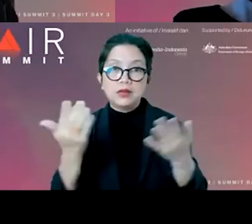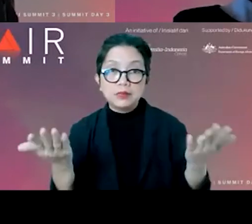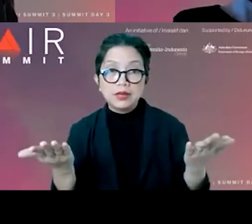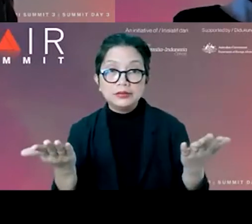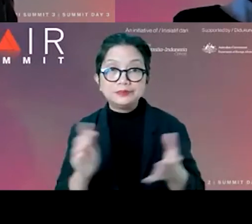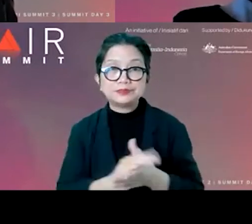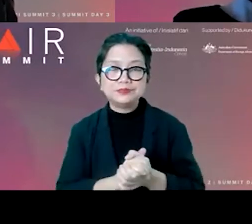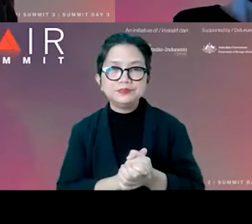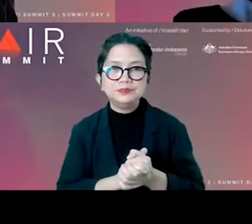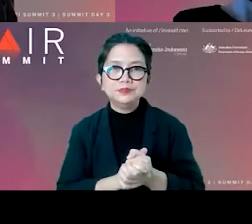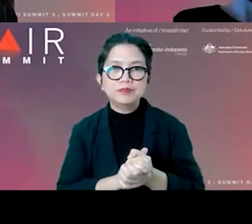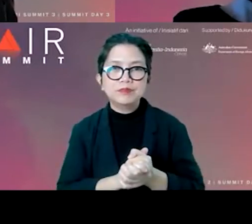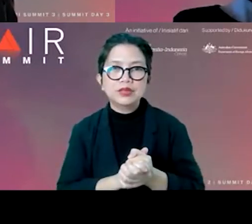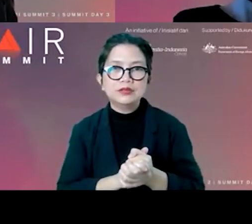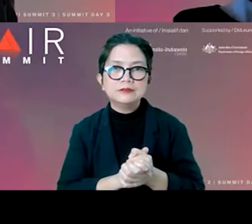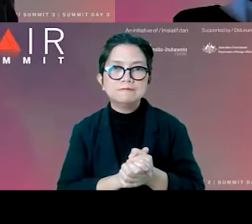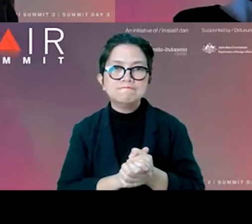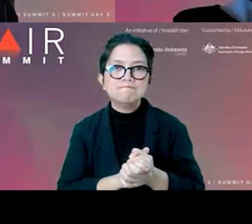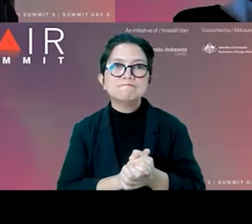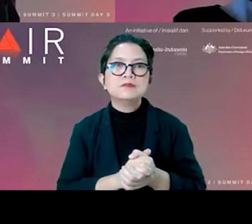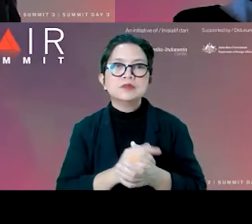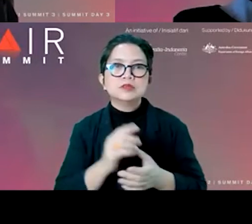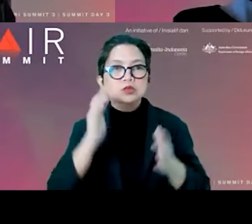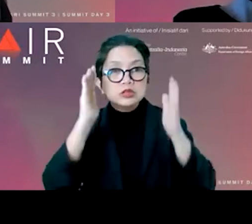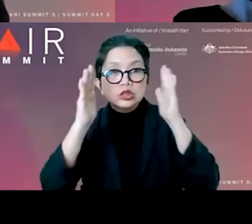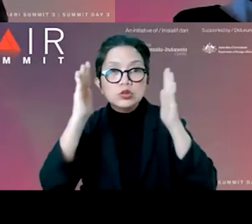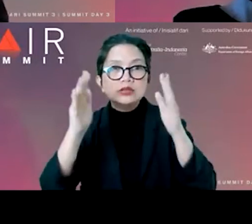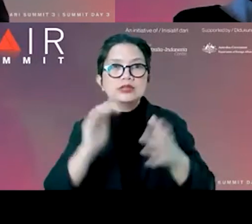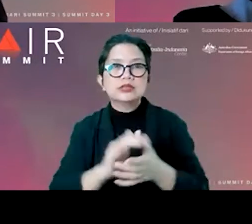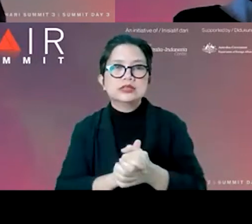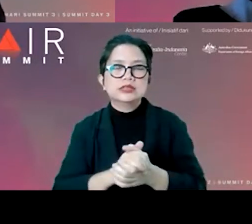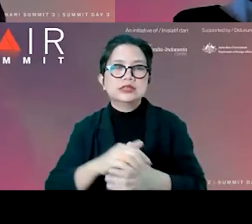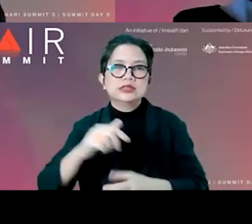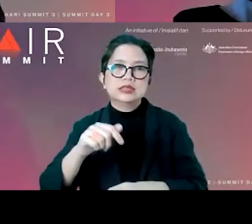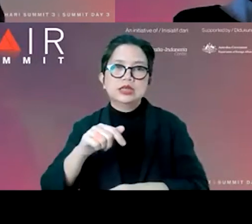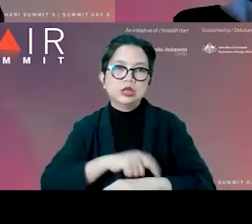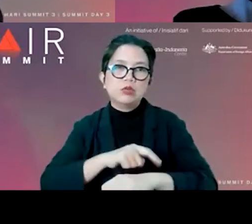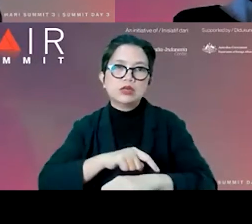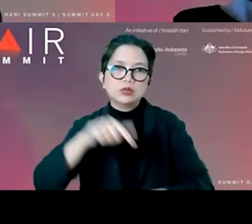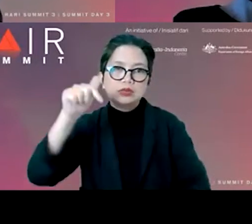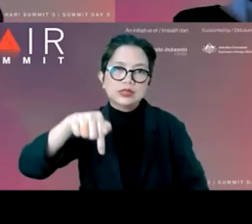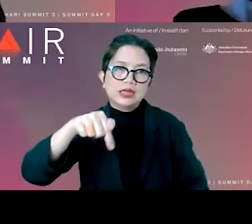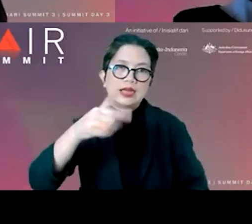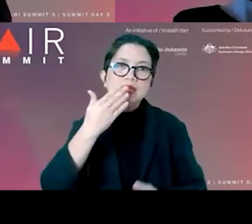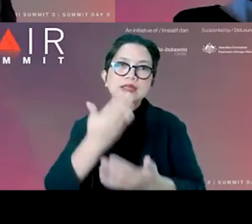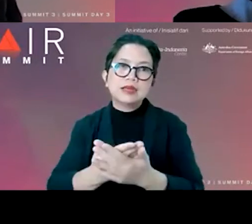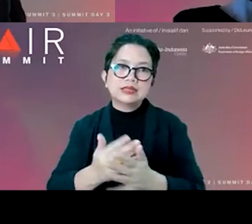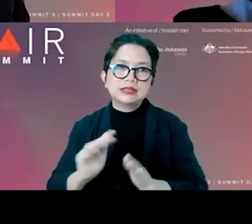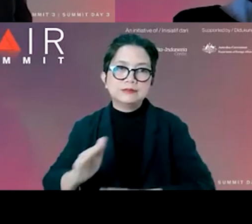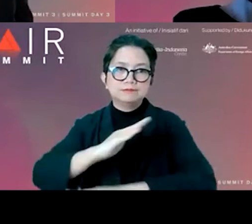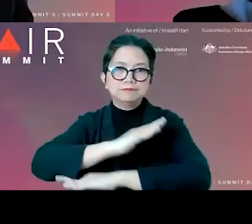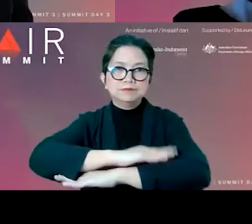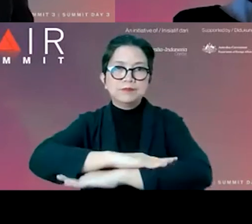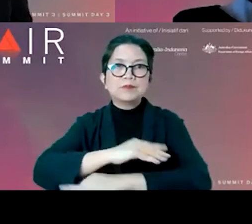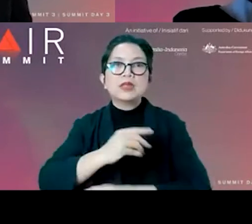uncertainty situation right now. Thank you, Helen. Thank you, Bu Tuti. It's just laying